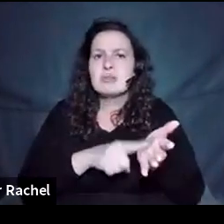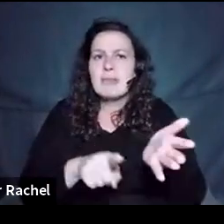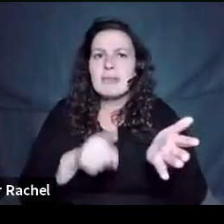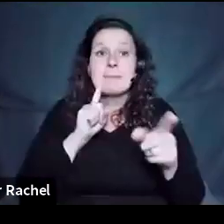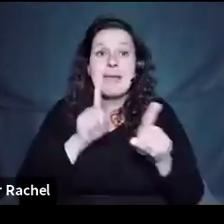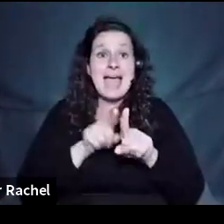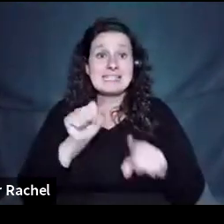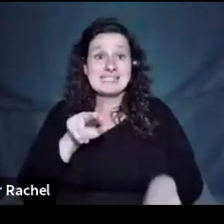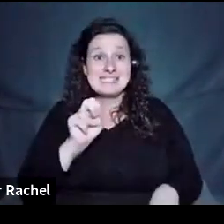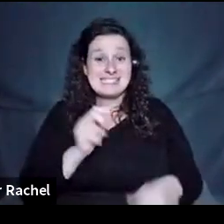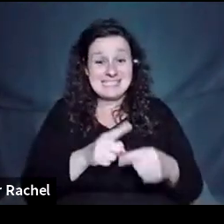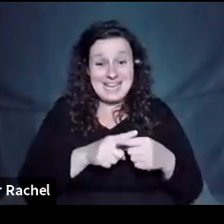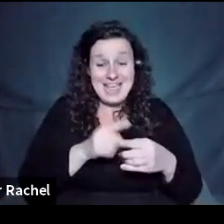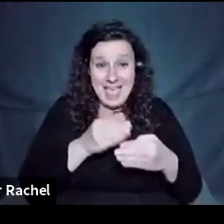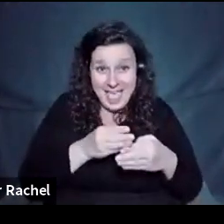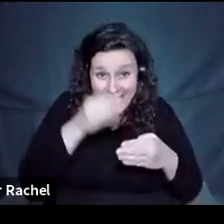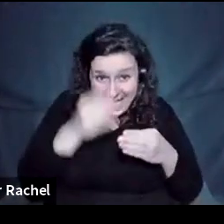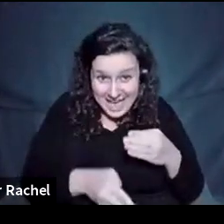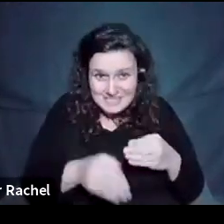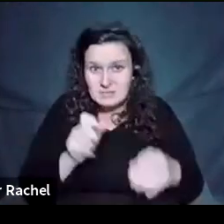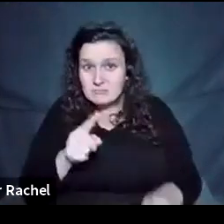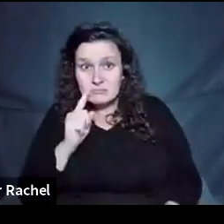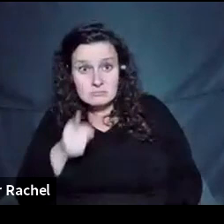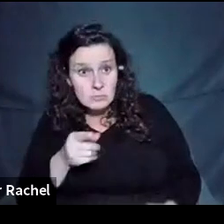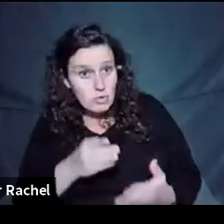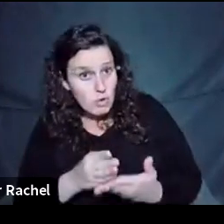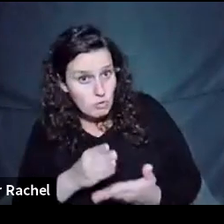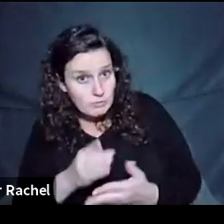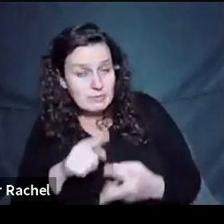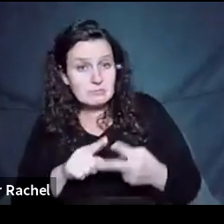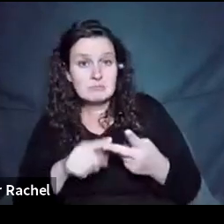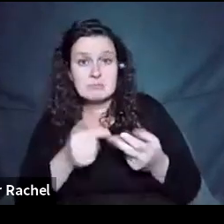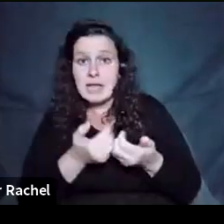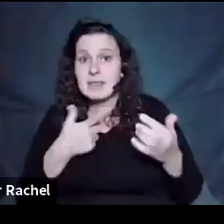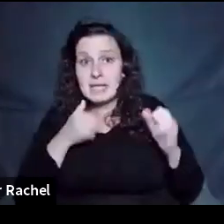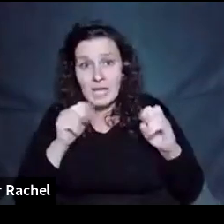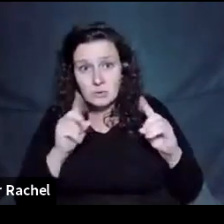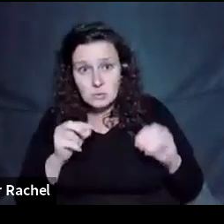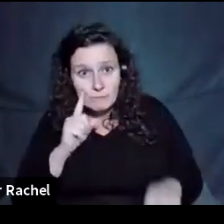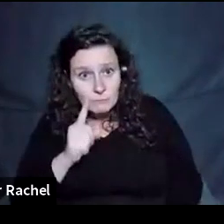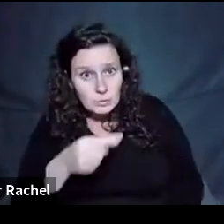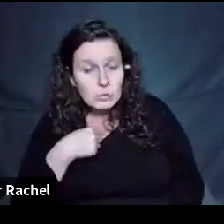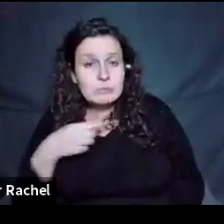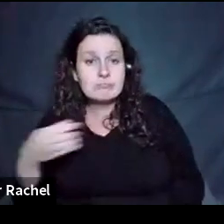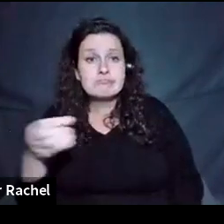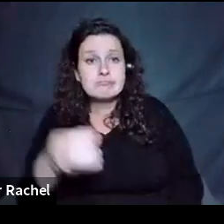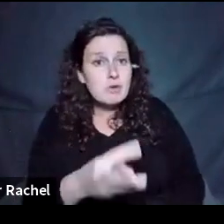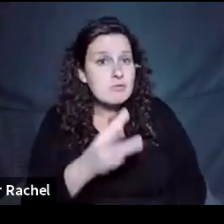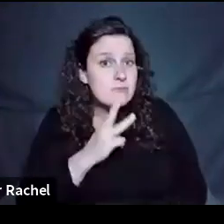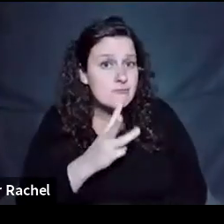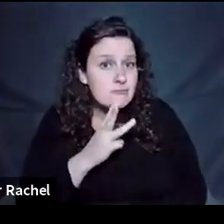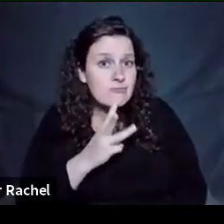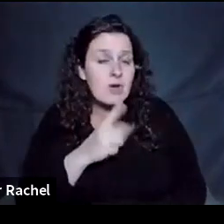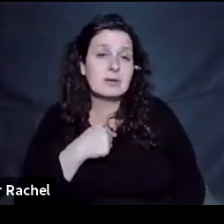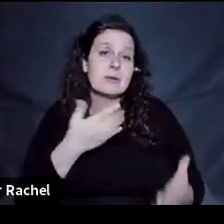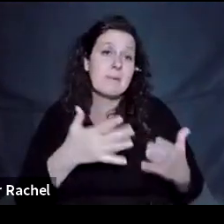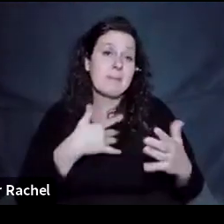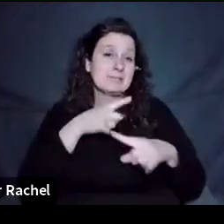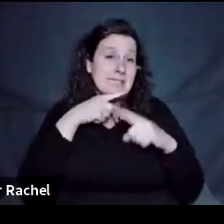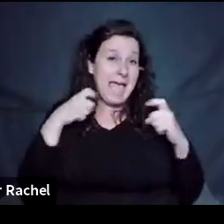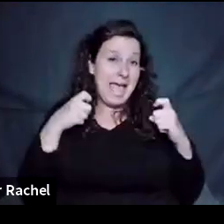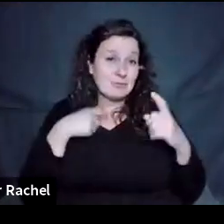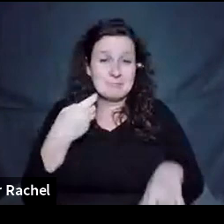scene ends, and just, hey, are you okay? Is there anything I can do for you? Let me get you some water because you're probably